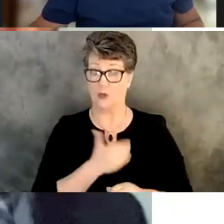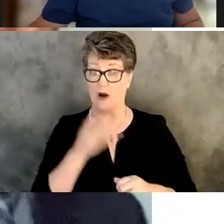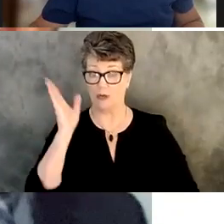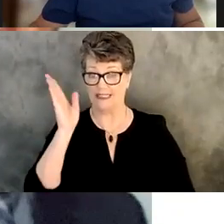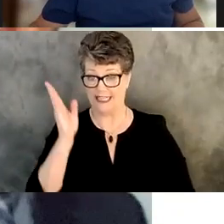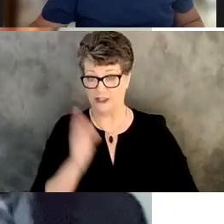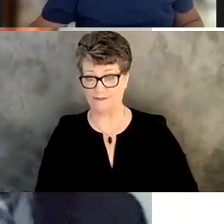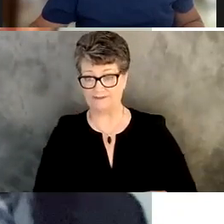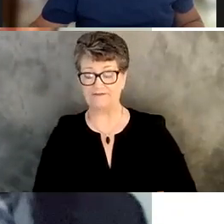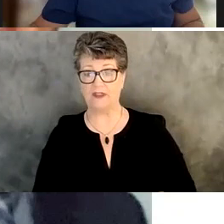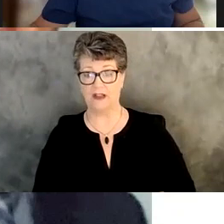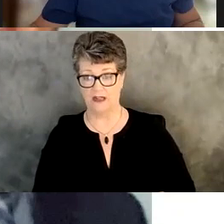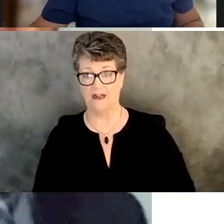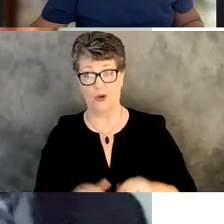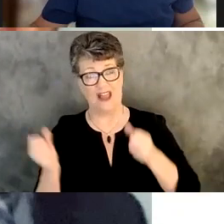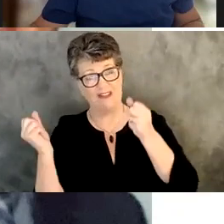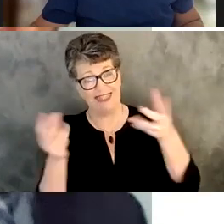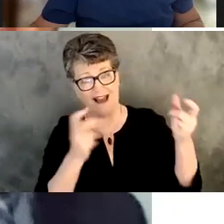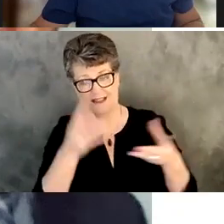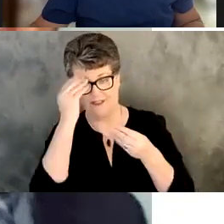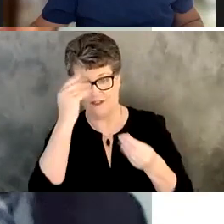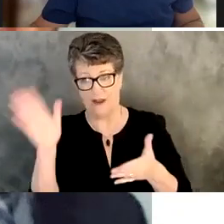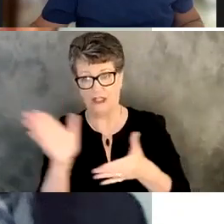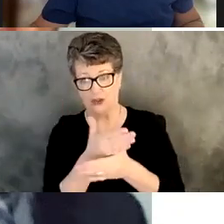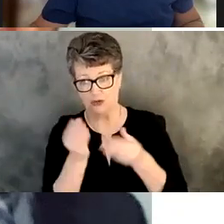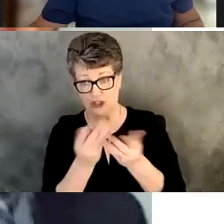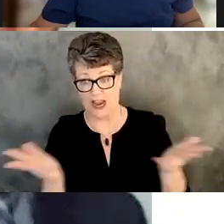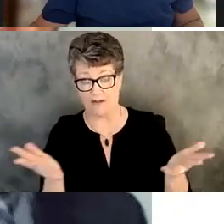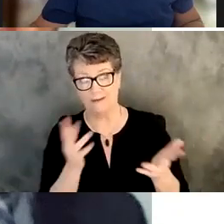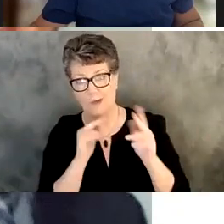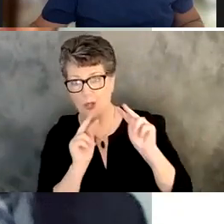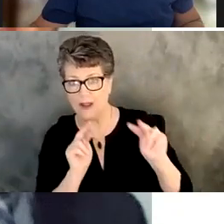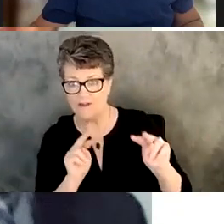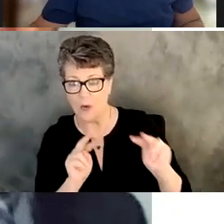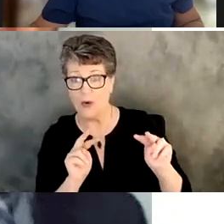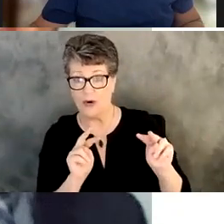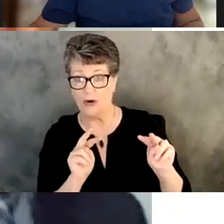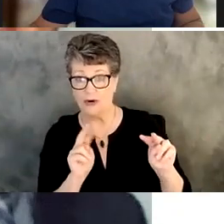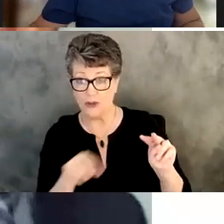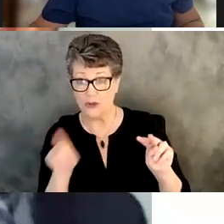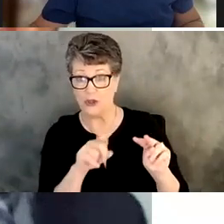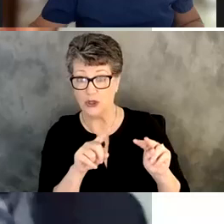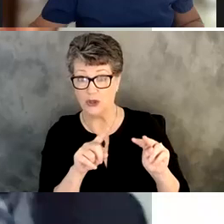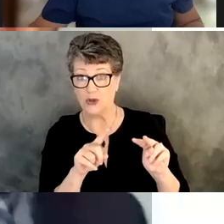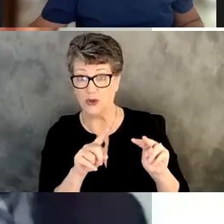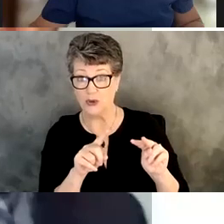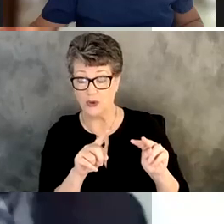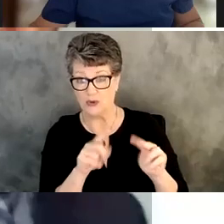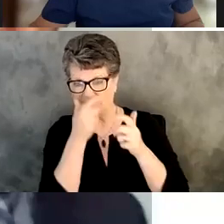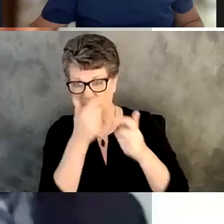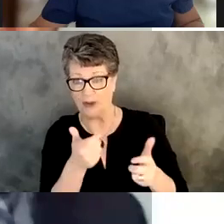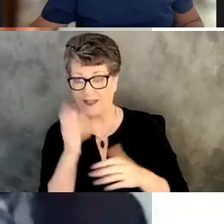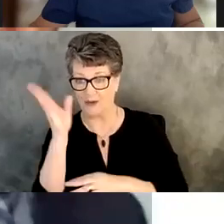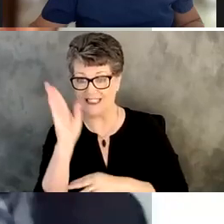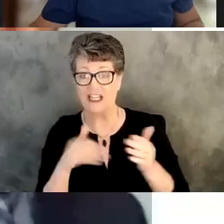presentation. We have lots of information, and we are looking forward to you viewing our presentation. Next